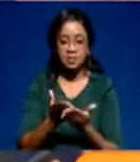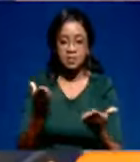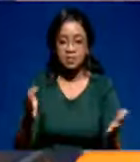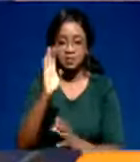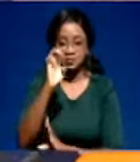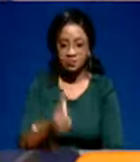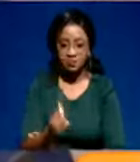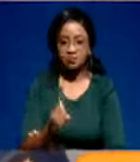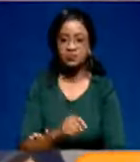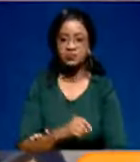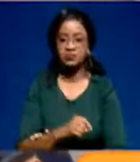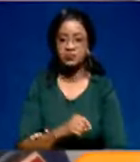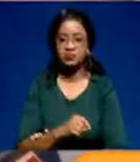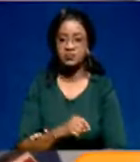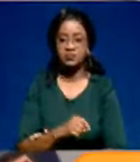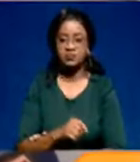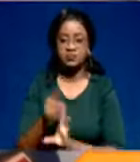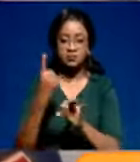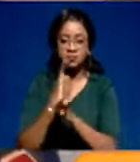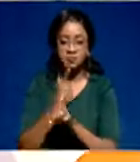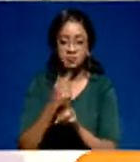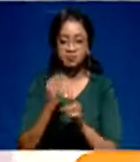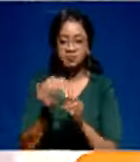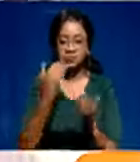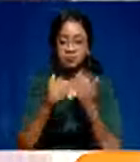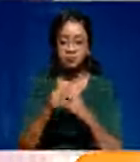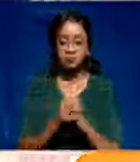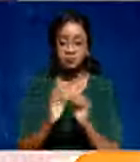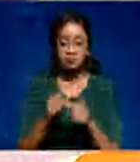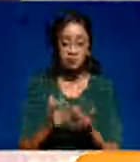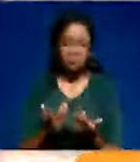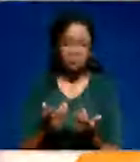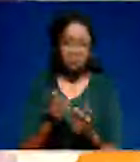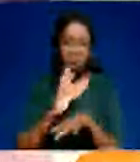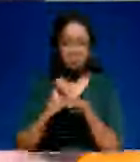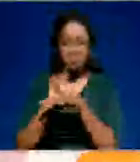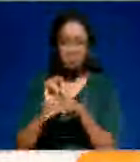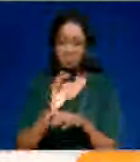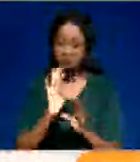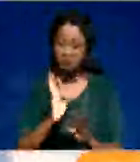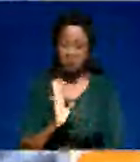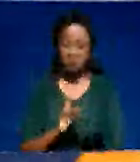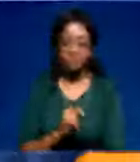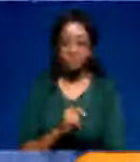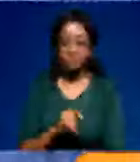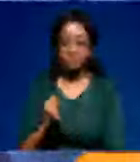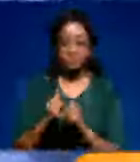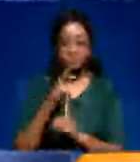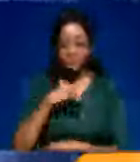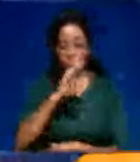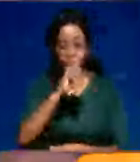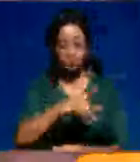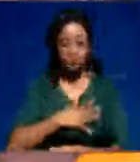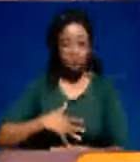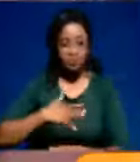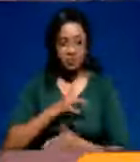through certain summons that could easily have been avoided. President Ruto also called on the lawmakers to pass the affordable housing